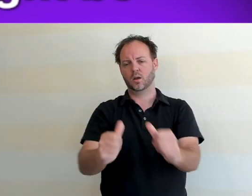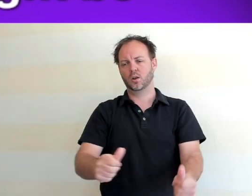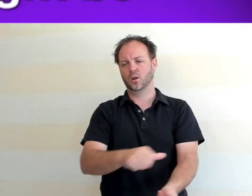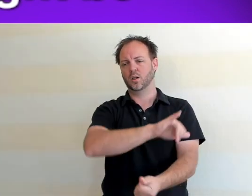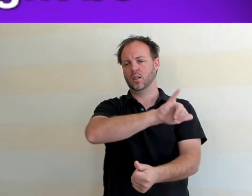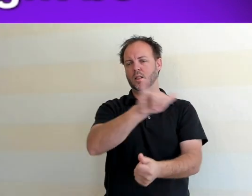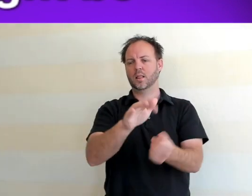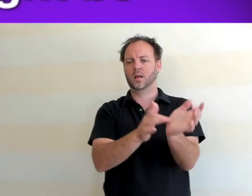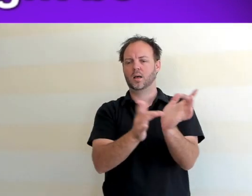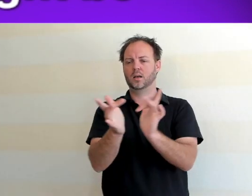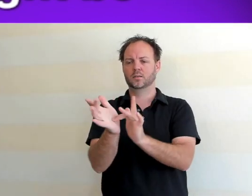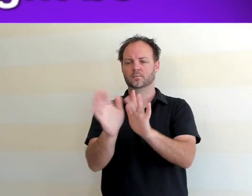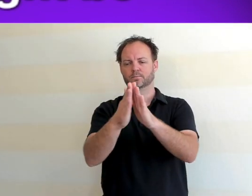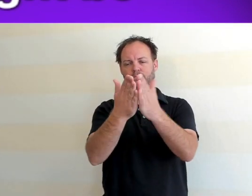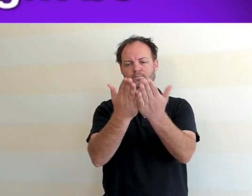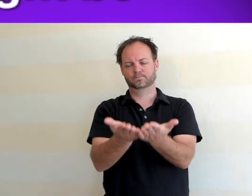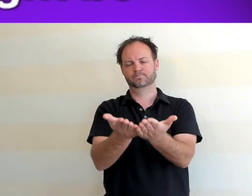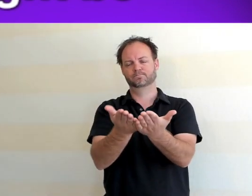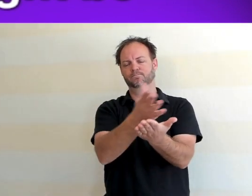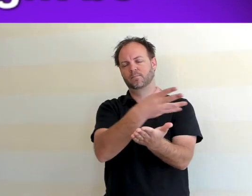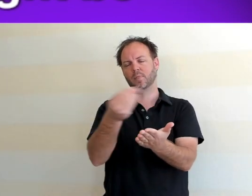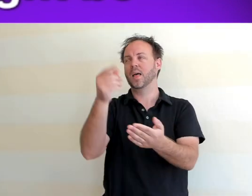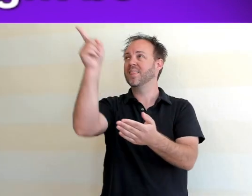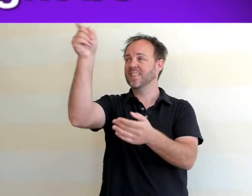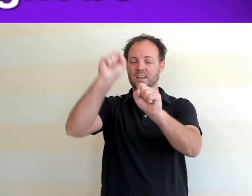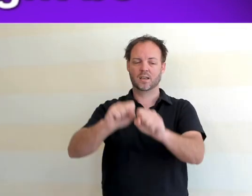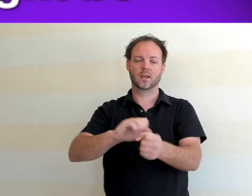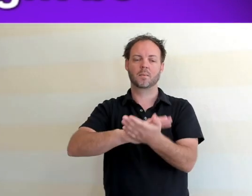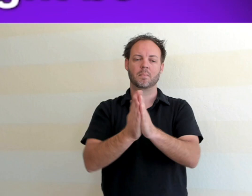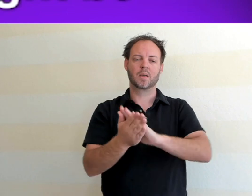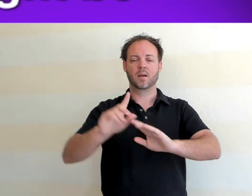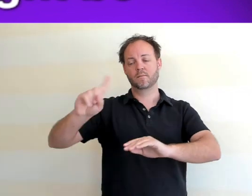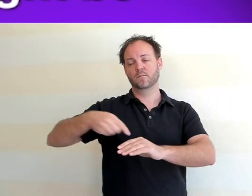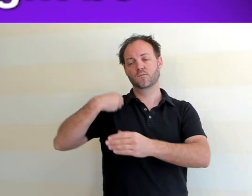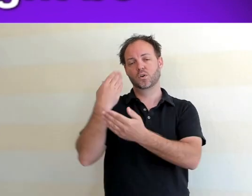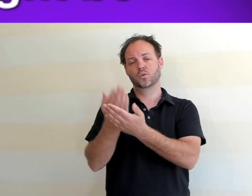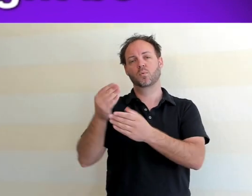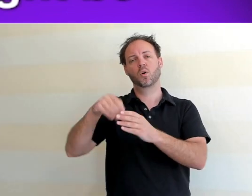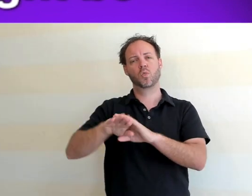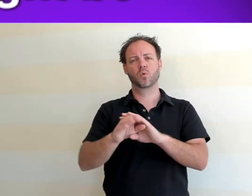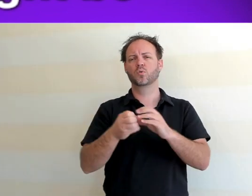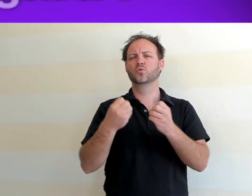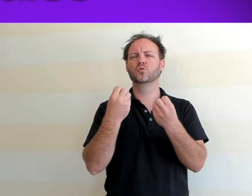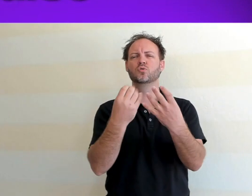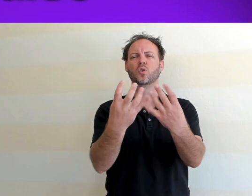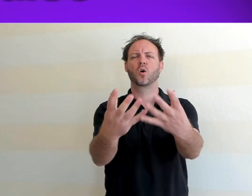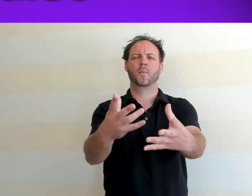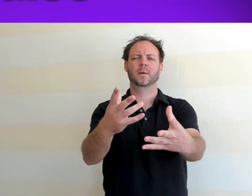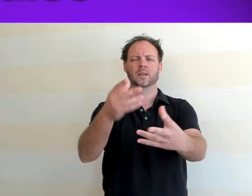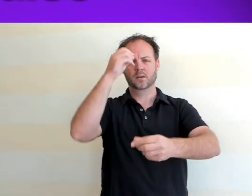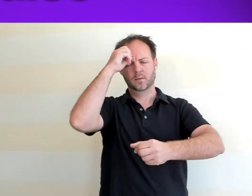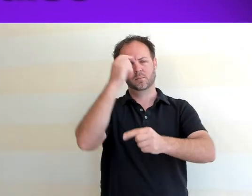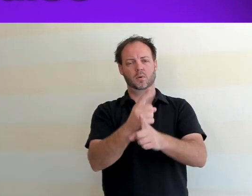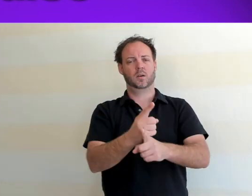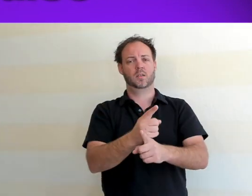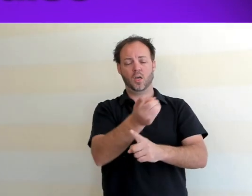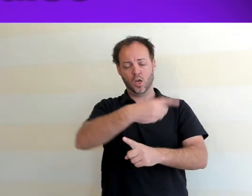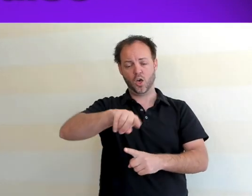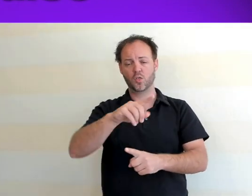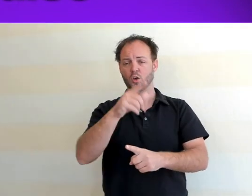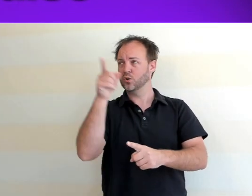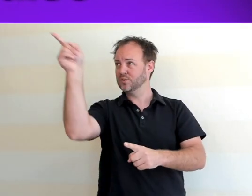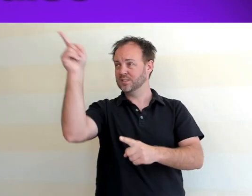conformed to the likeness of the Son, that he might be the firstborn among many brothers. And those